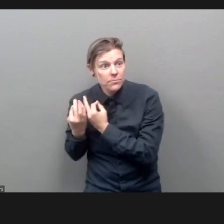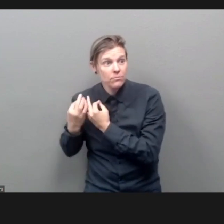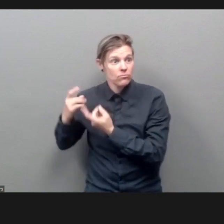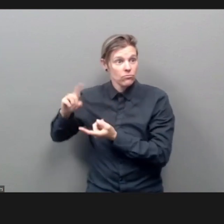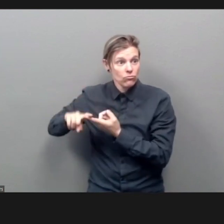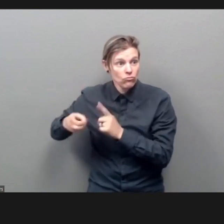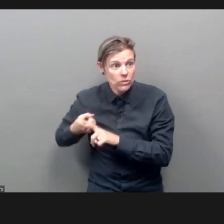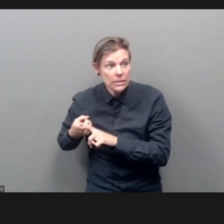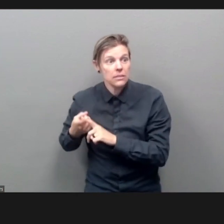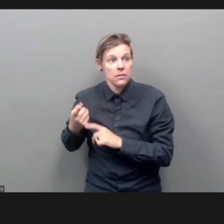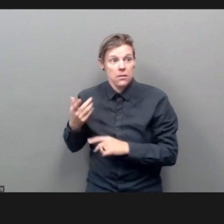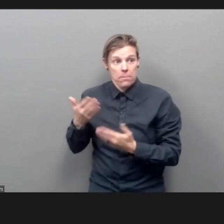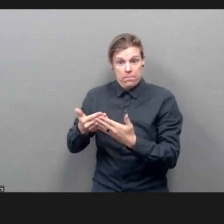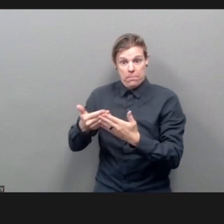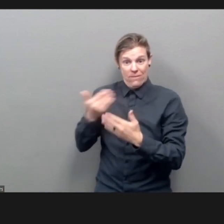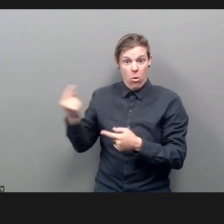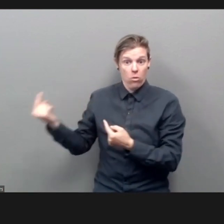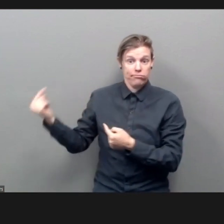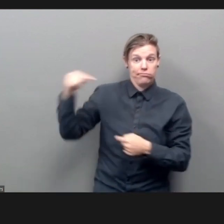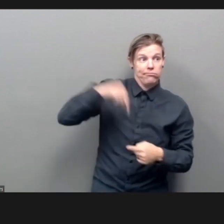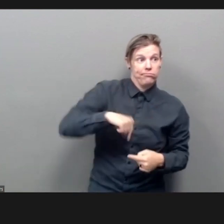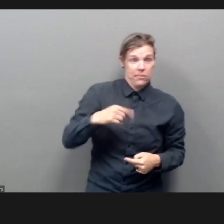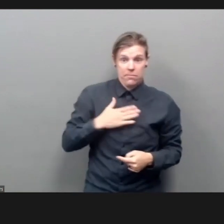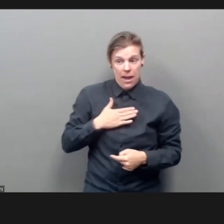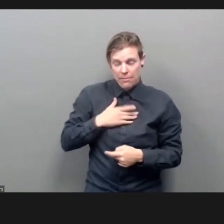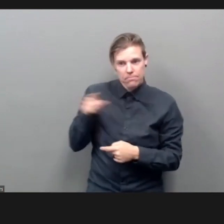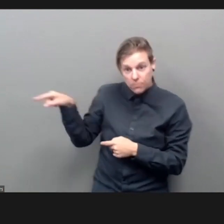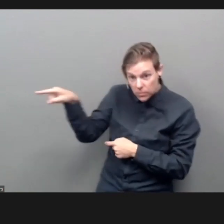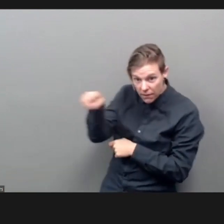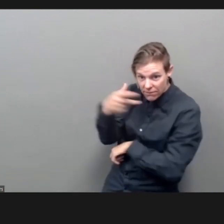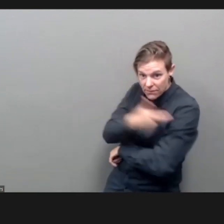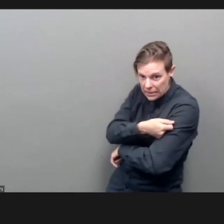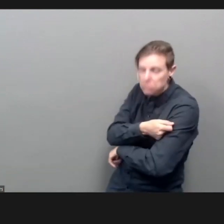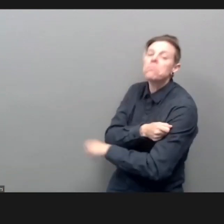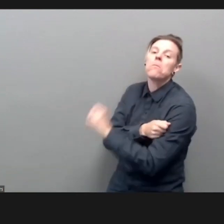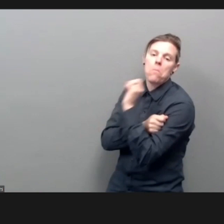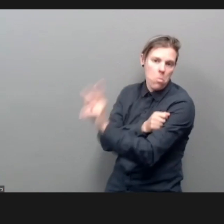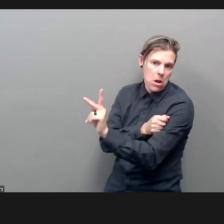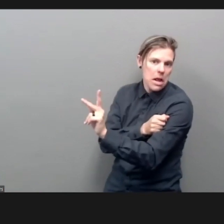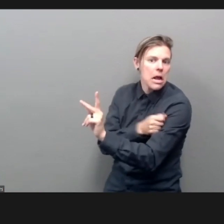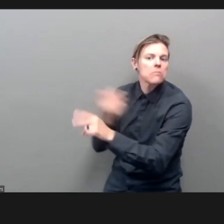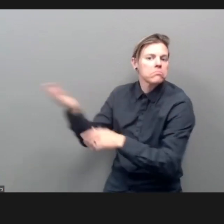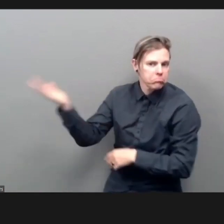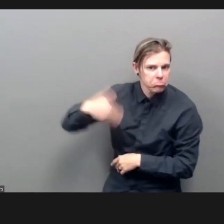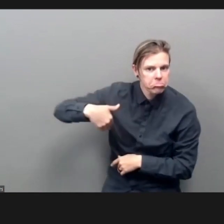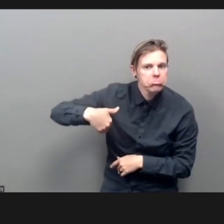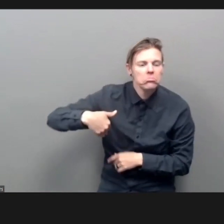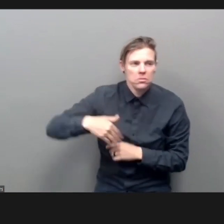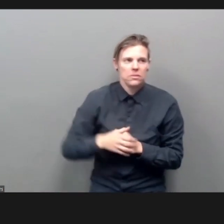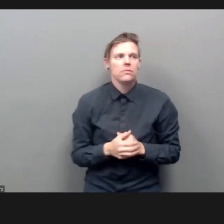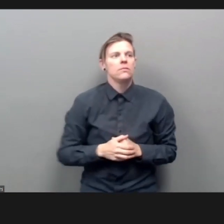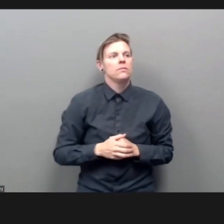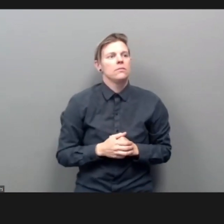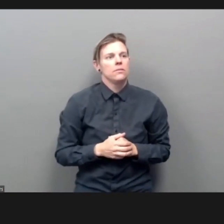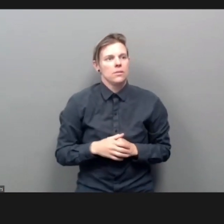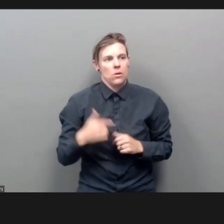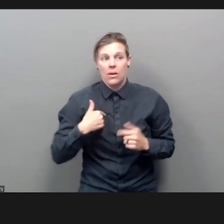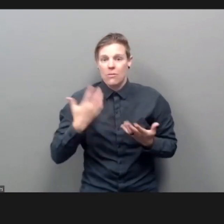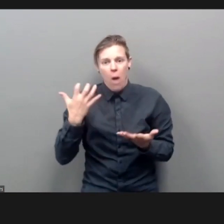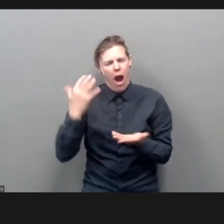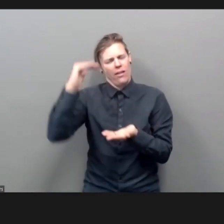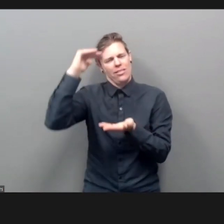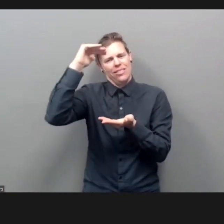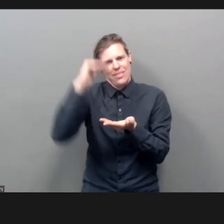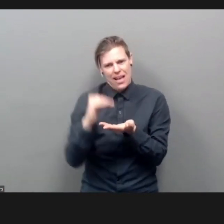vaccinated. Anything that we do stops the spread, that blunts the ability of this virus